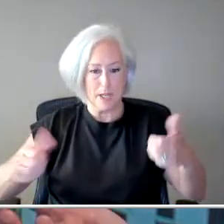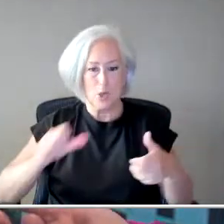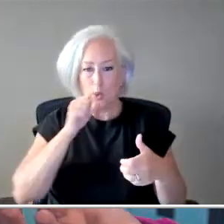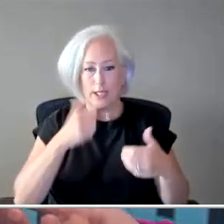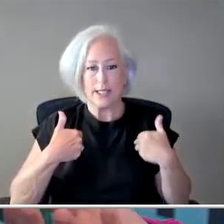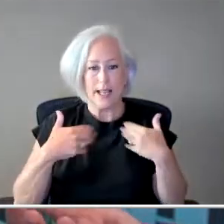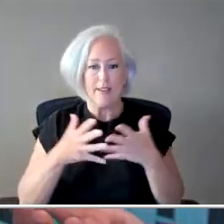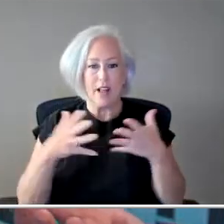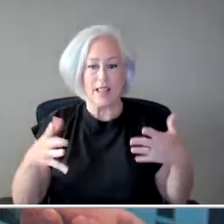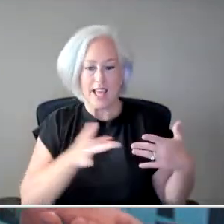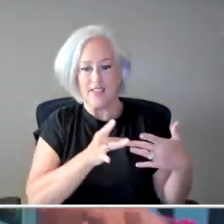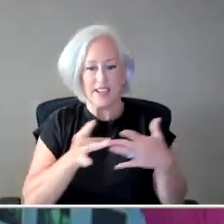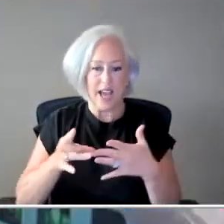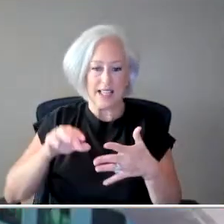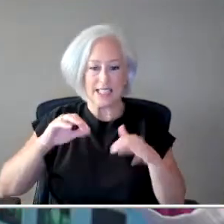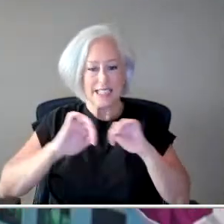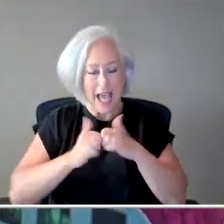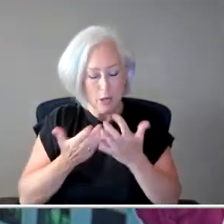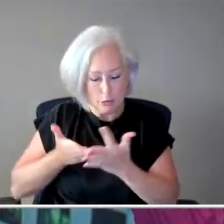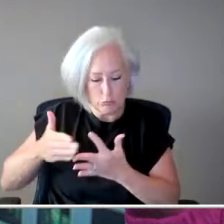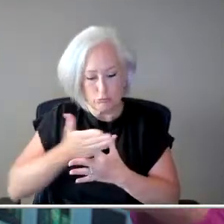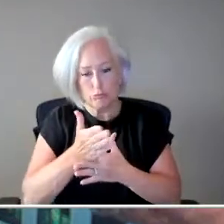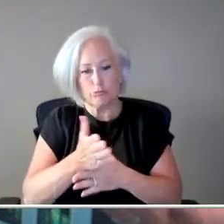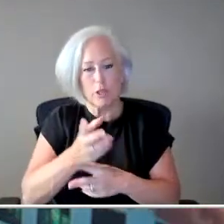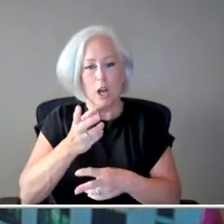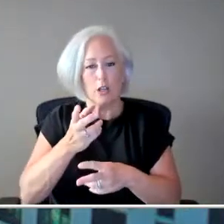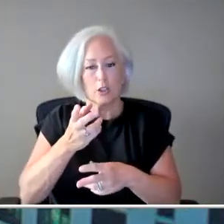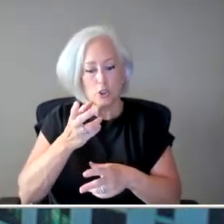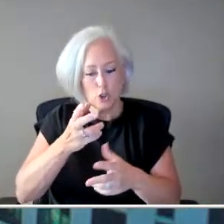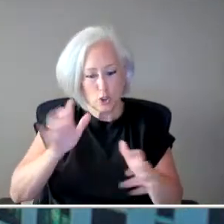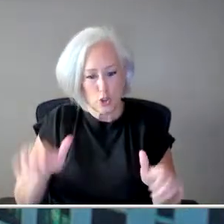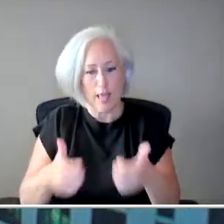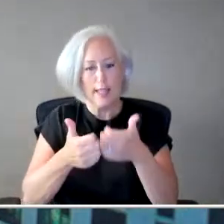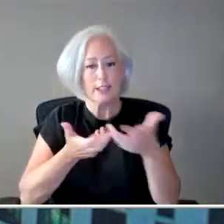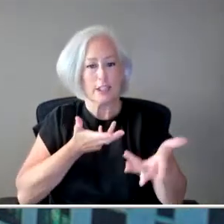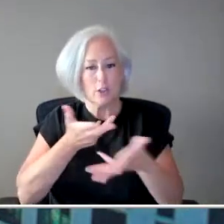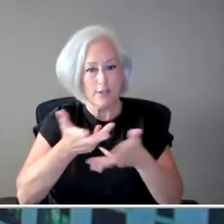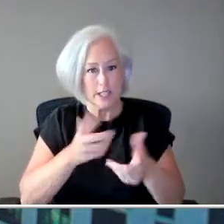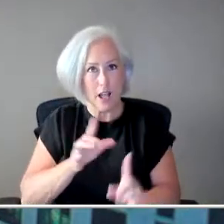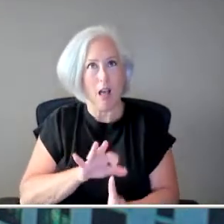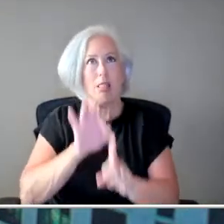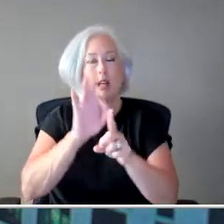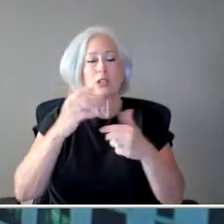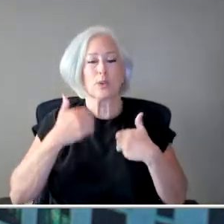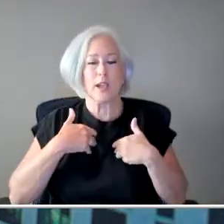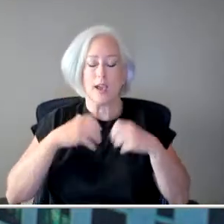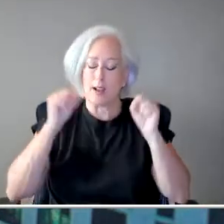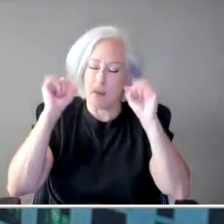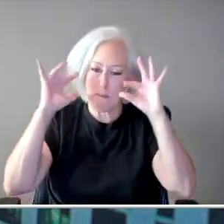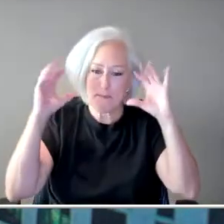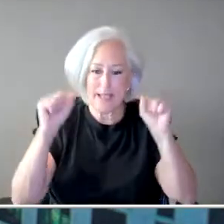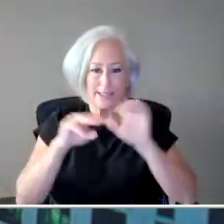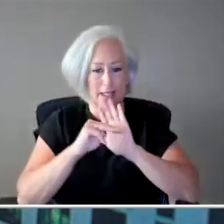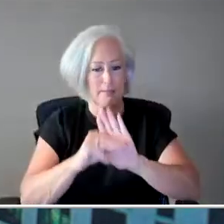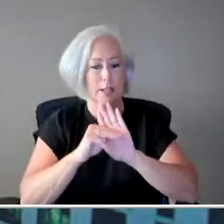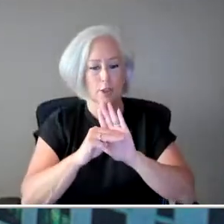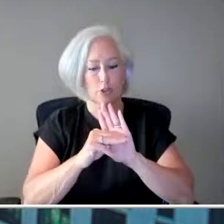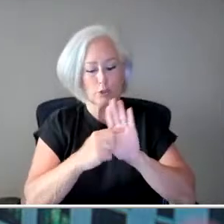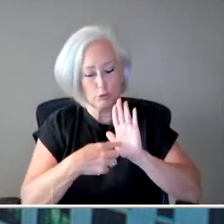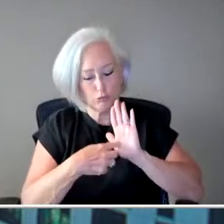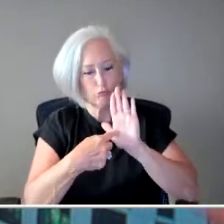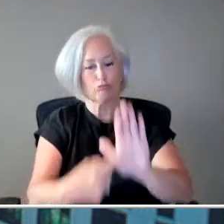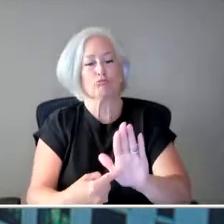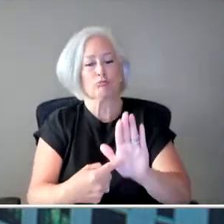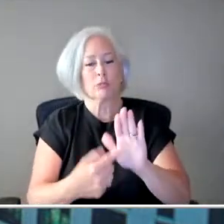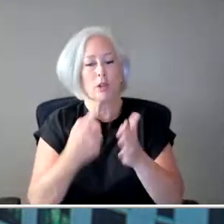around how to navigate those hard conversations unless we had excellent mentors who were really modeling that for us. And so getting to a place where